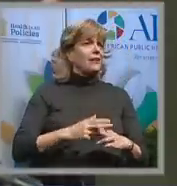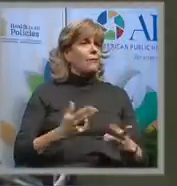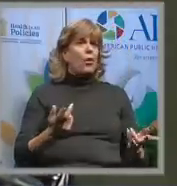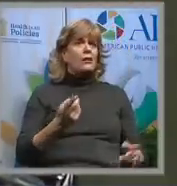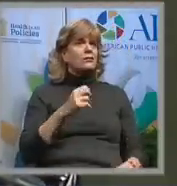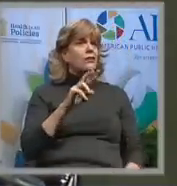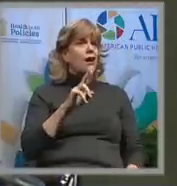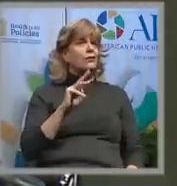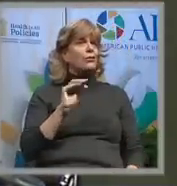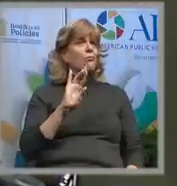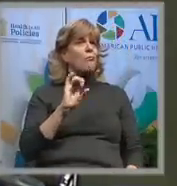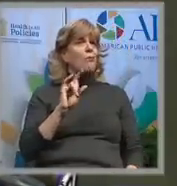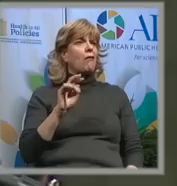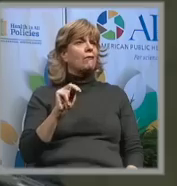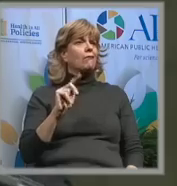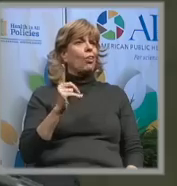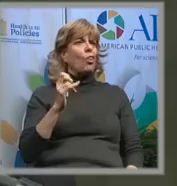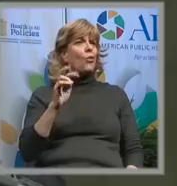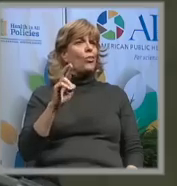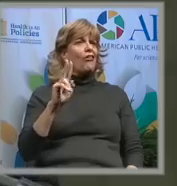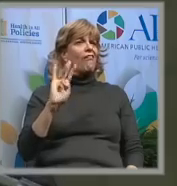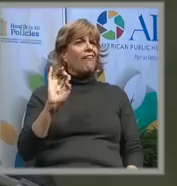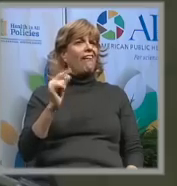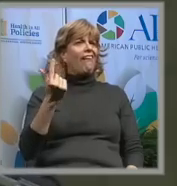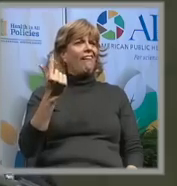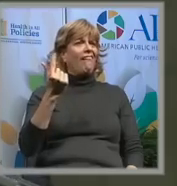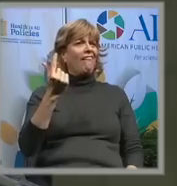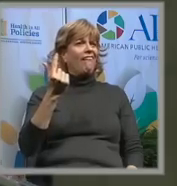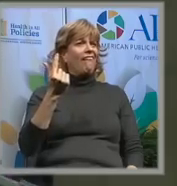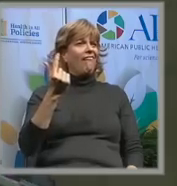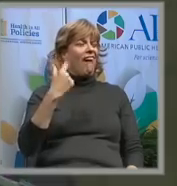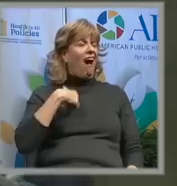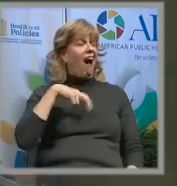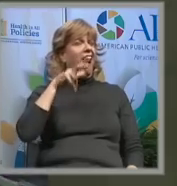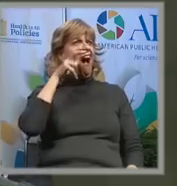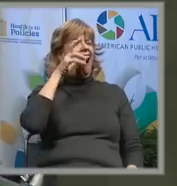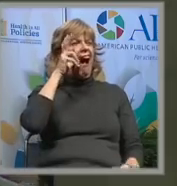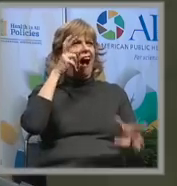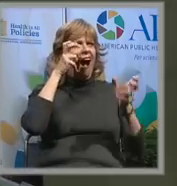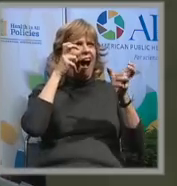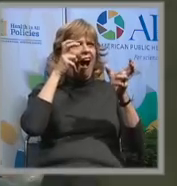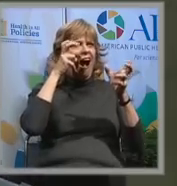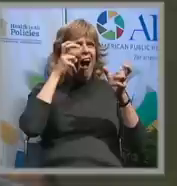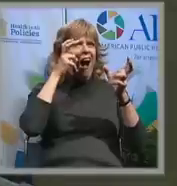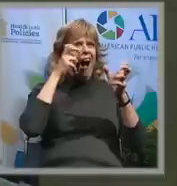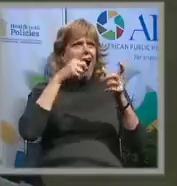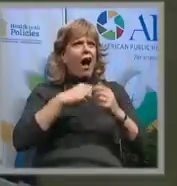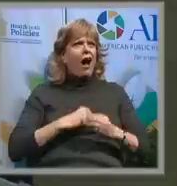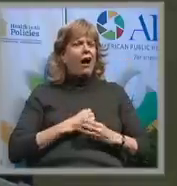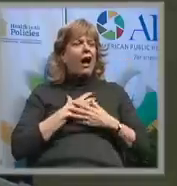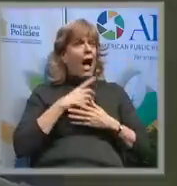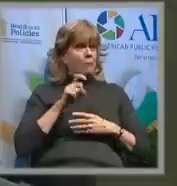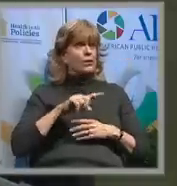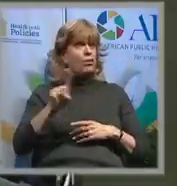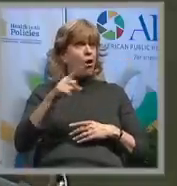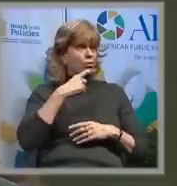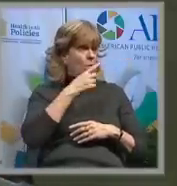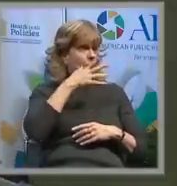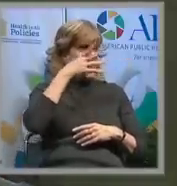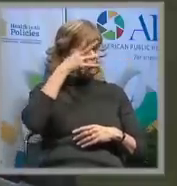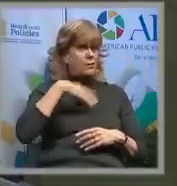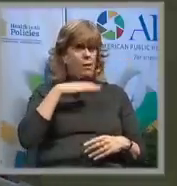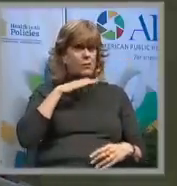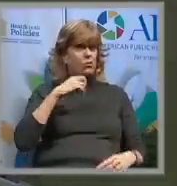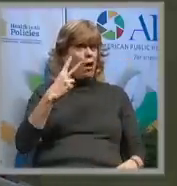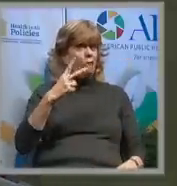was Dr. Martin Luther King. And I listened to him, and I was inspired, and I went home, and I said to my parents, I must go. I was 12 years